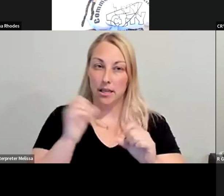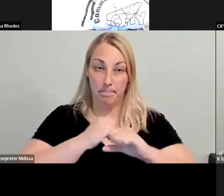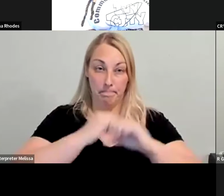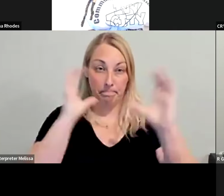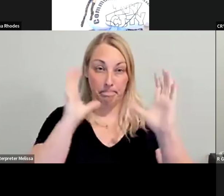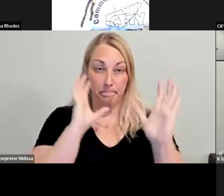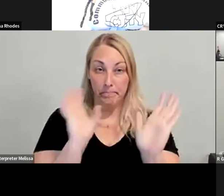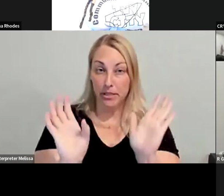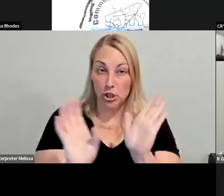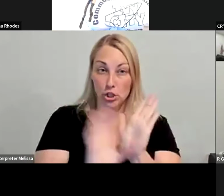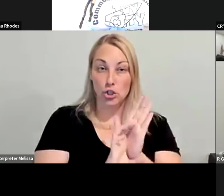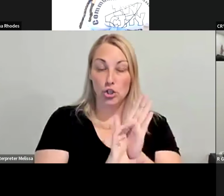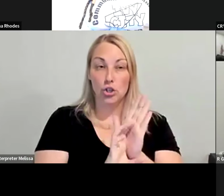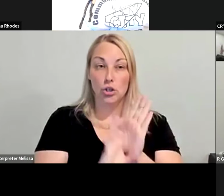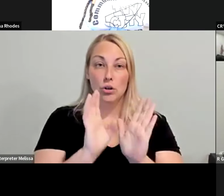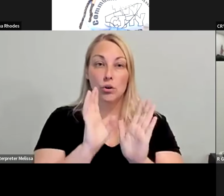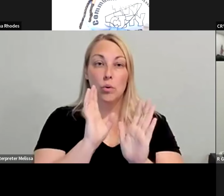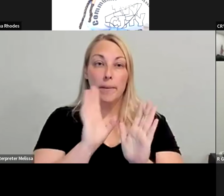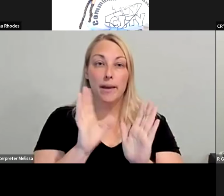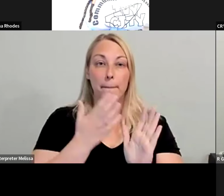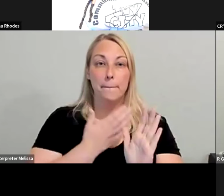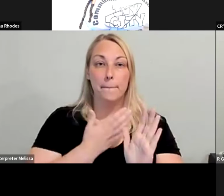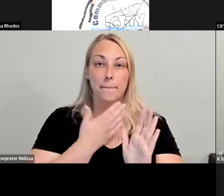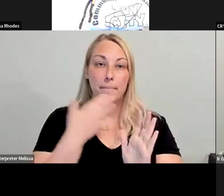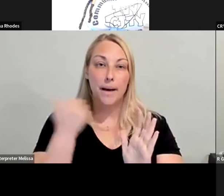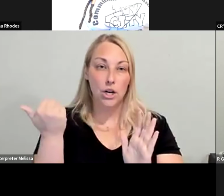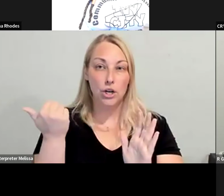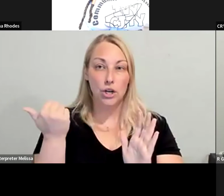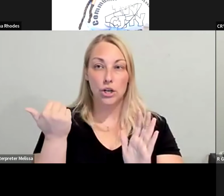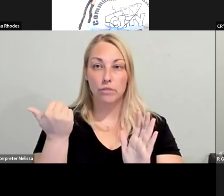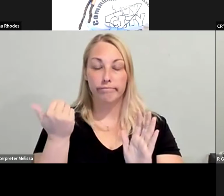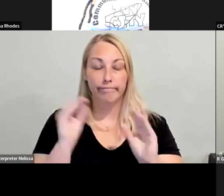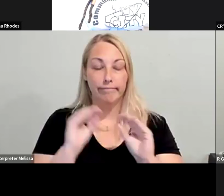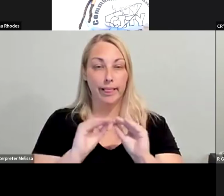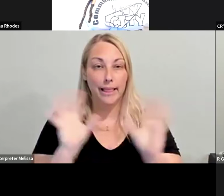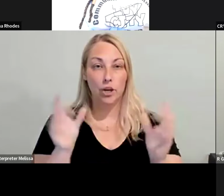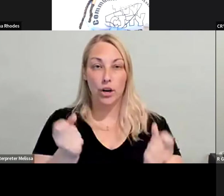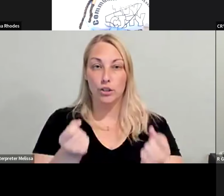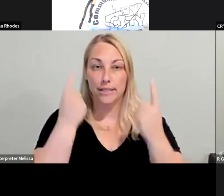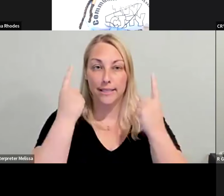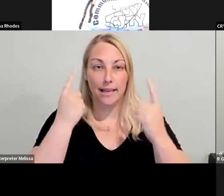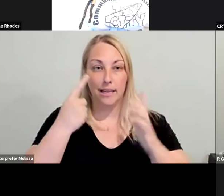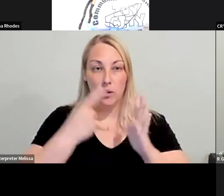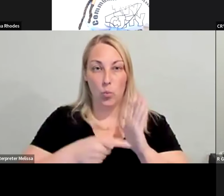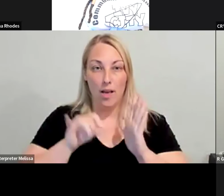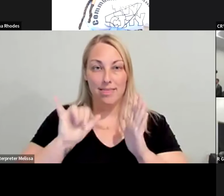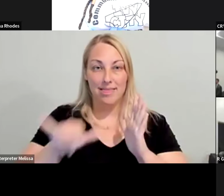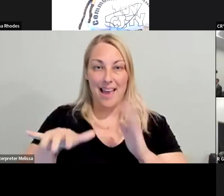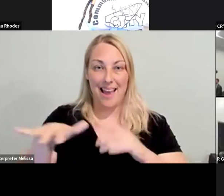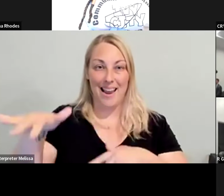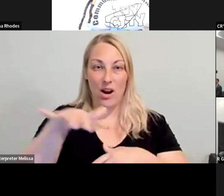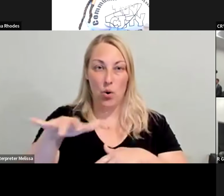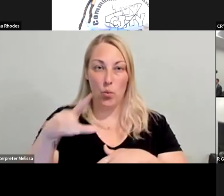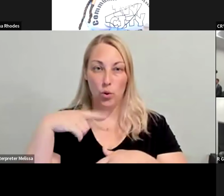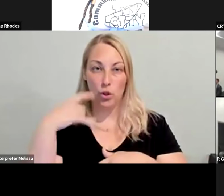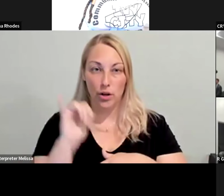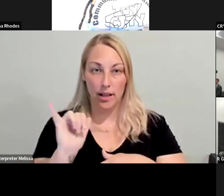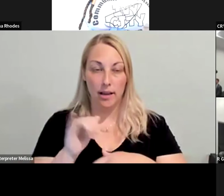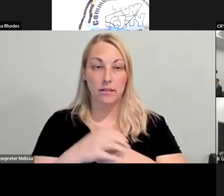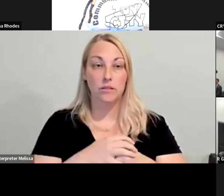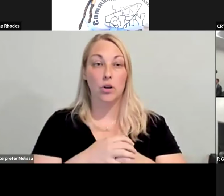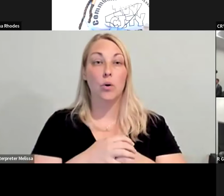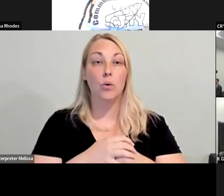least present a little bit better just so that we have an understanding of what that use will look like. Because once you activate an alleyway, I'm sure